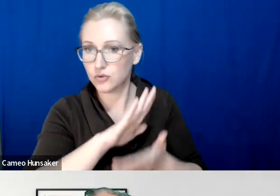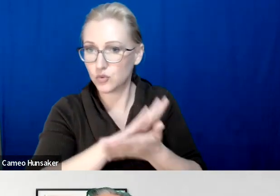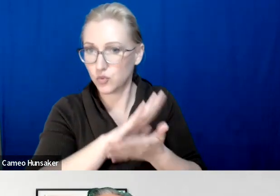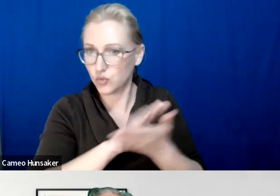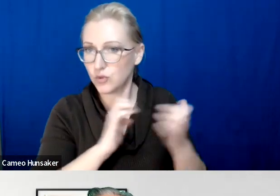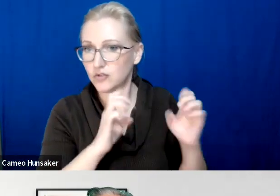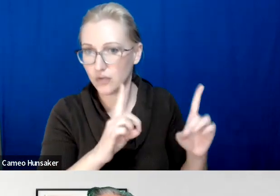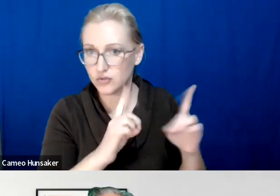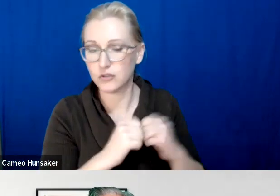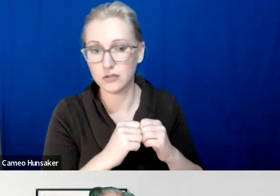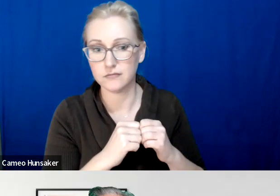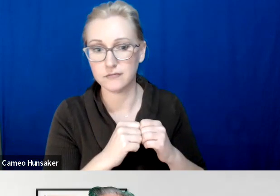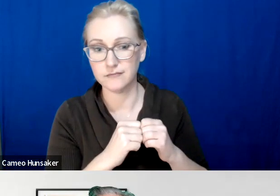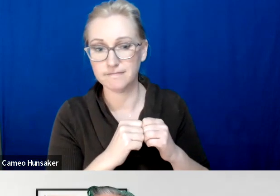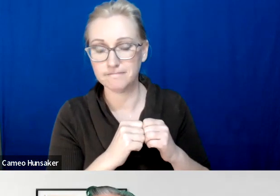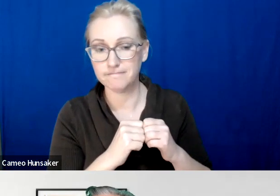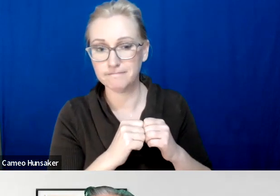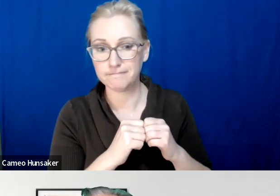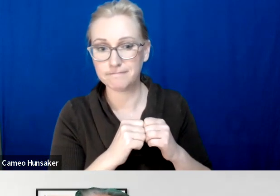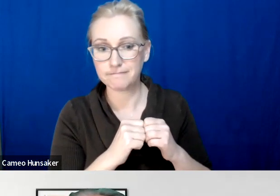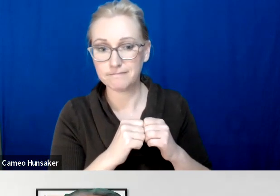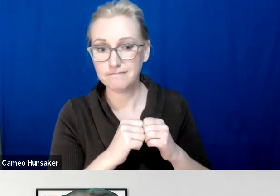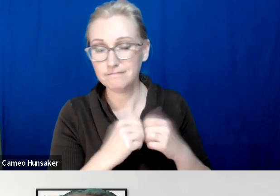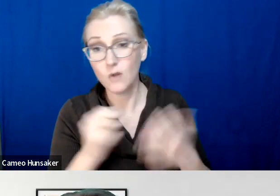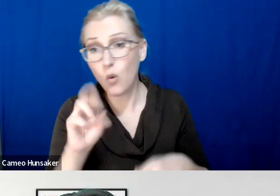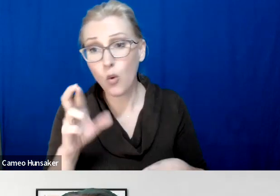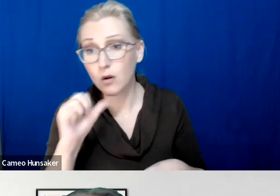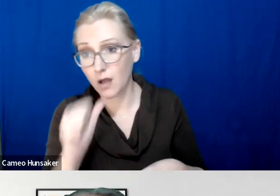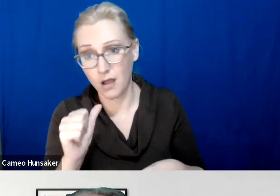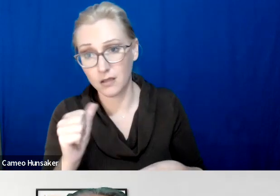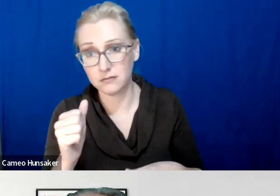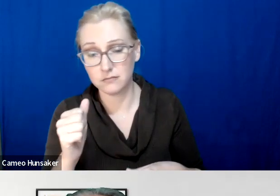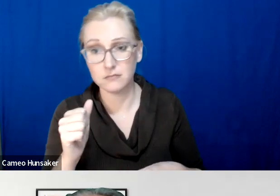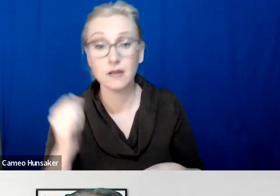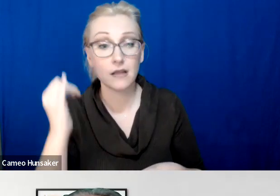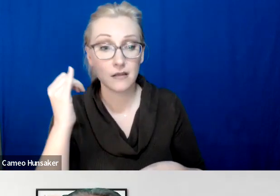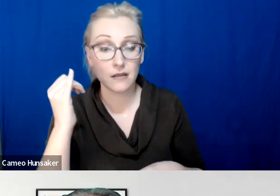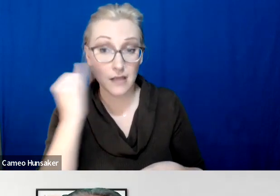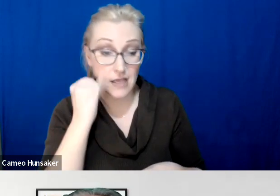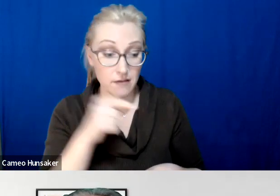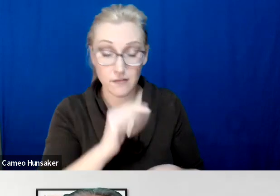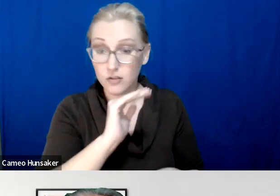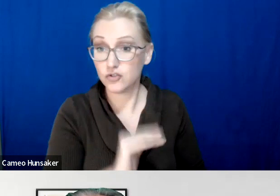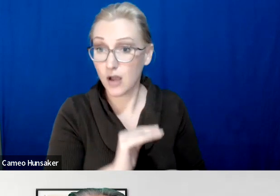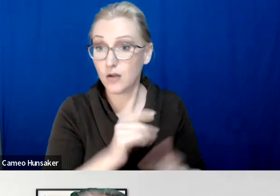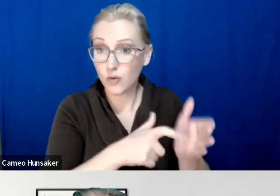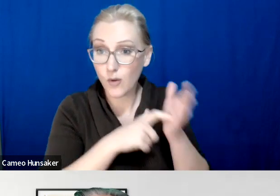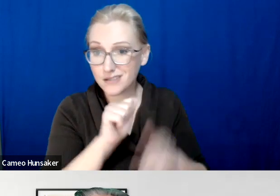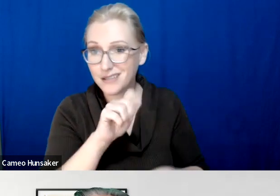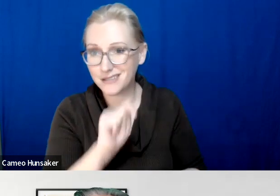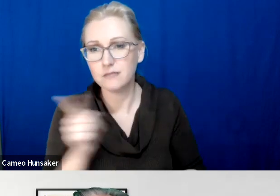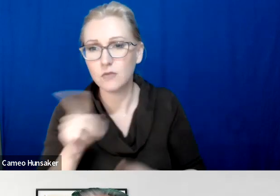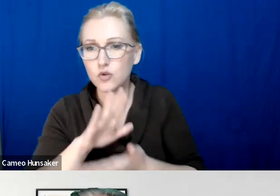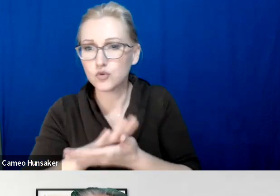public education, or not. And if they do require AT, to help determine what type of